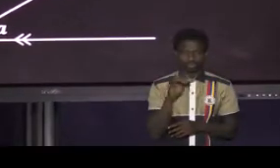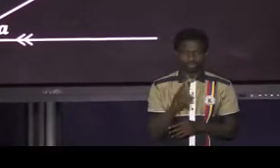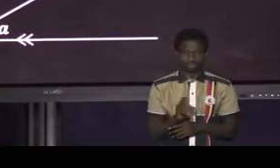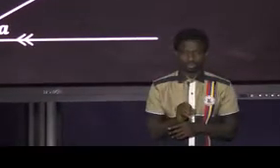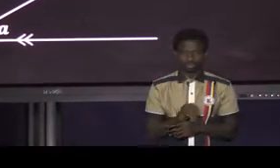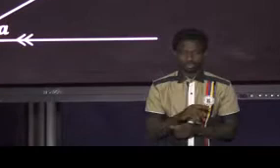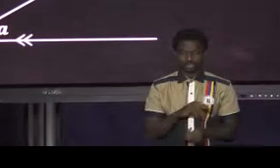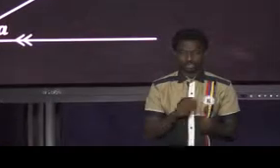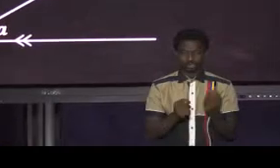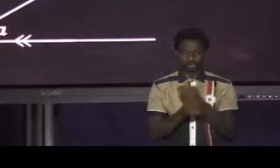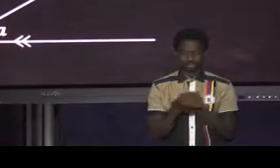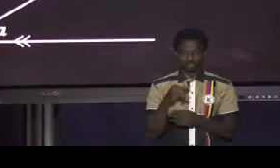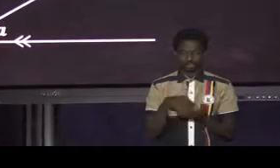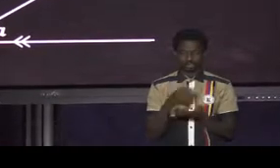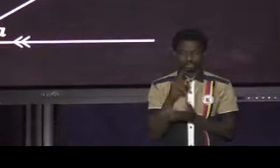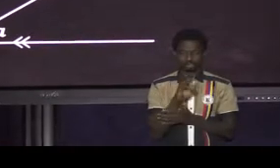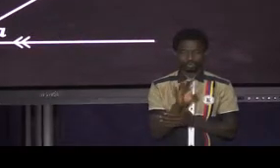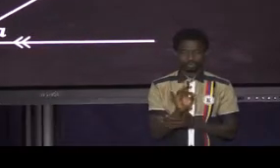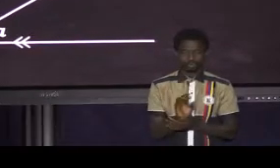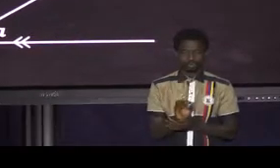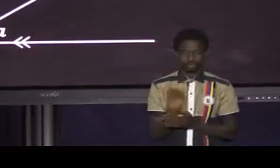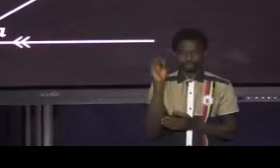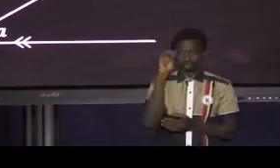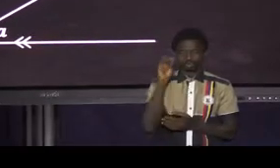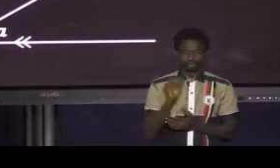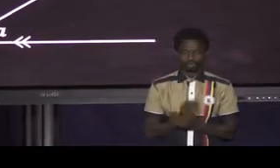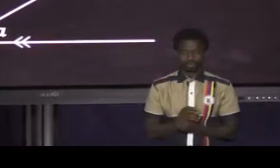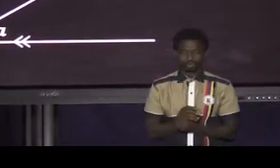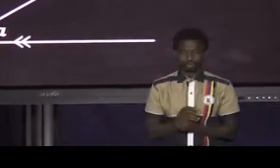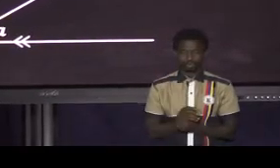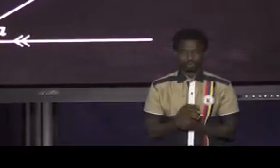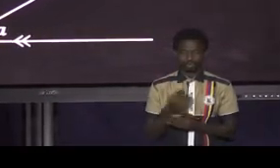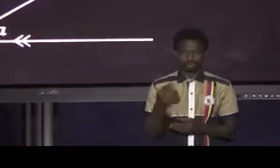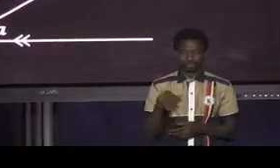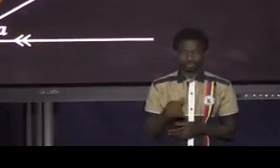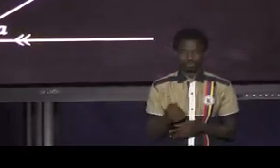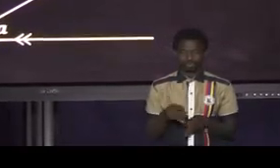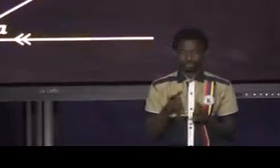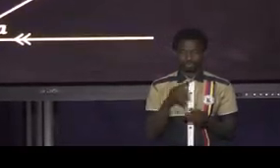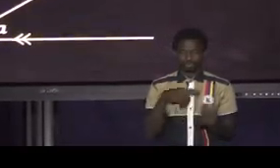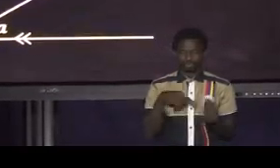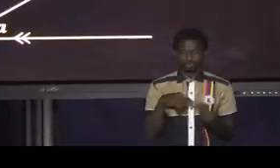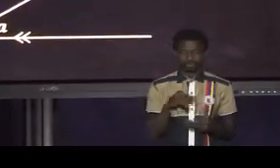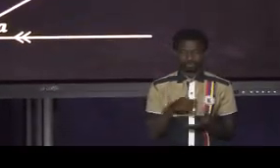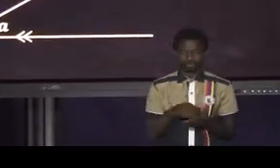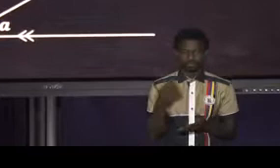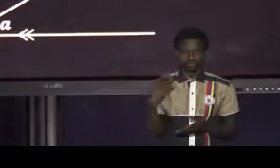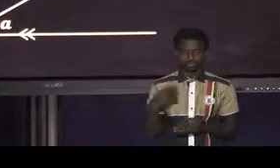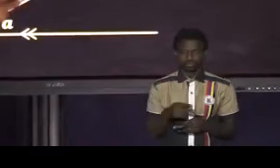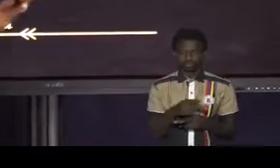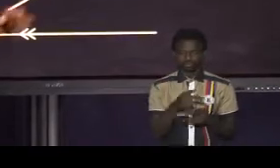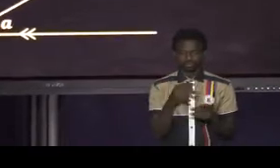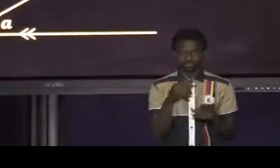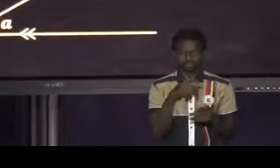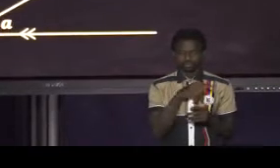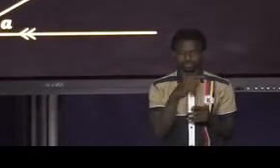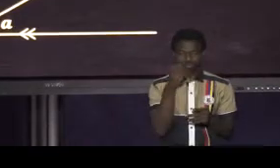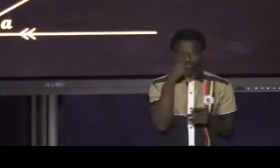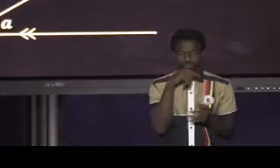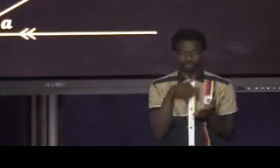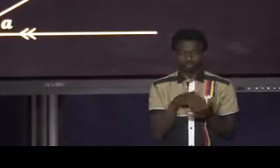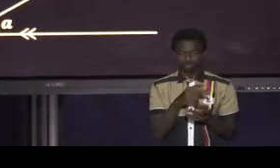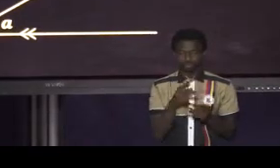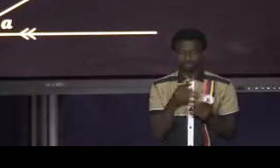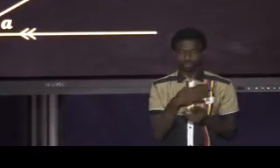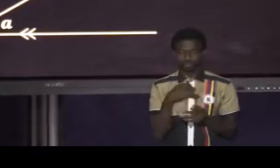it 180 degrees, turn it the other way around. If the angle was facing this place, then let it face the other way,